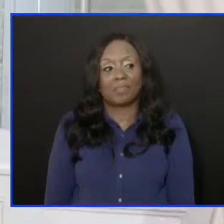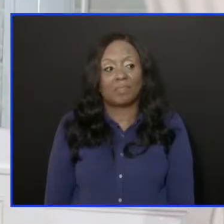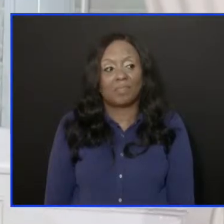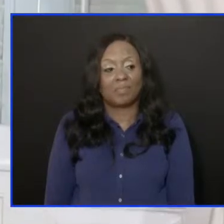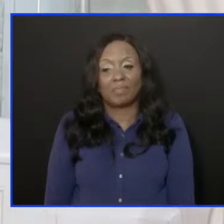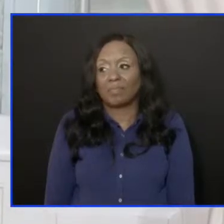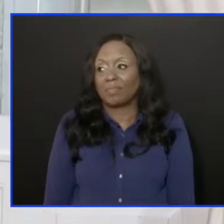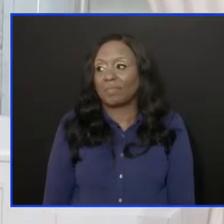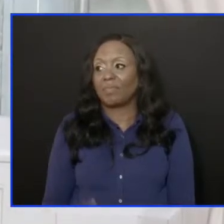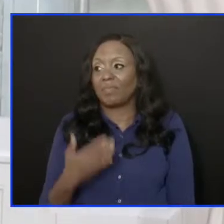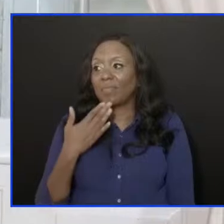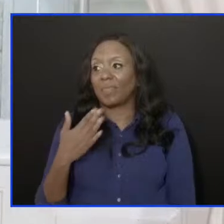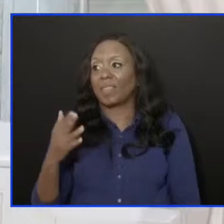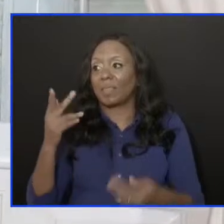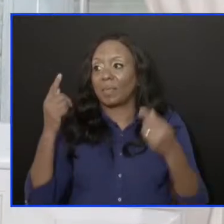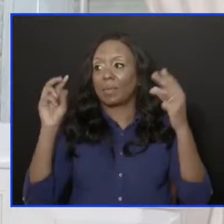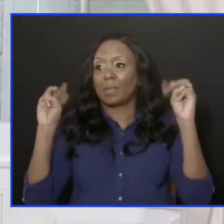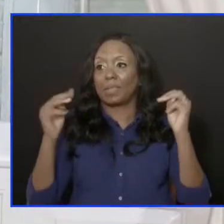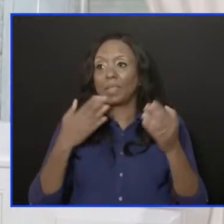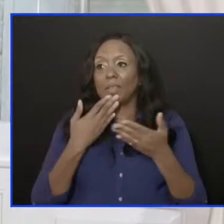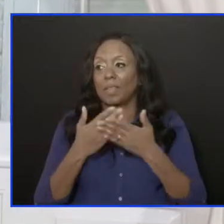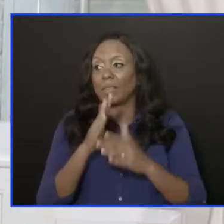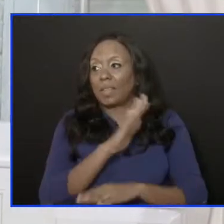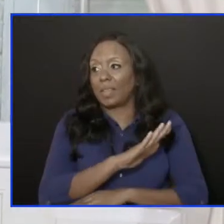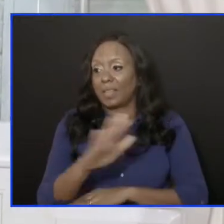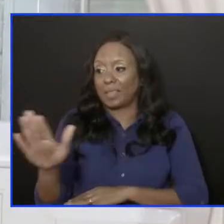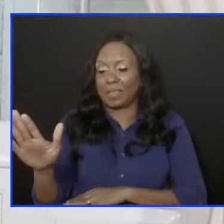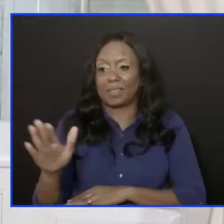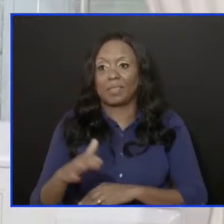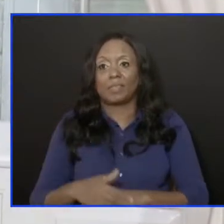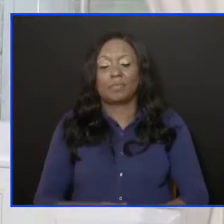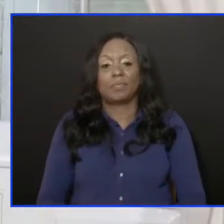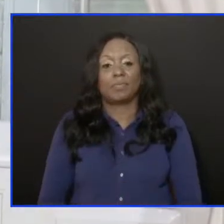Thank you, Madam Prime Minister. Good afternoon, everyone.